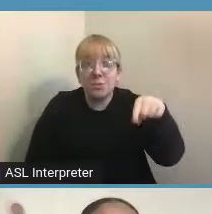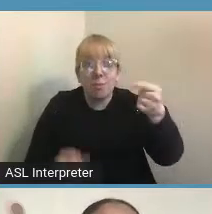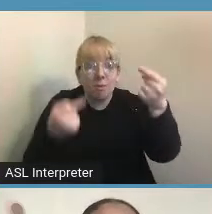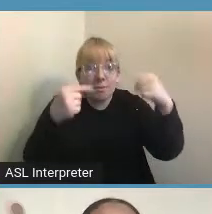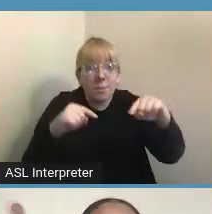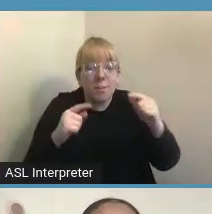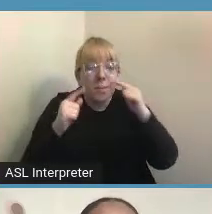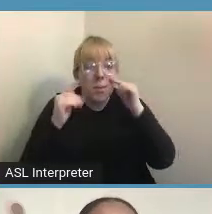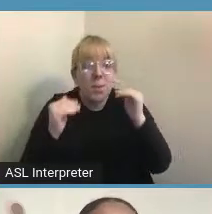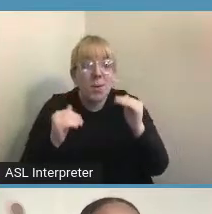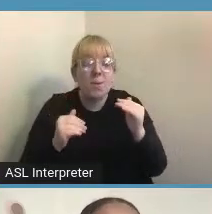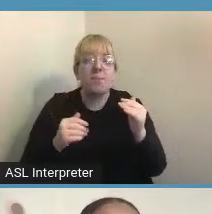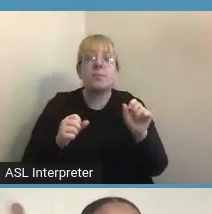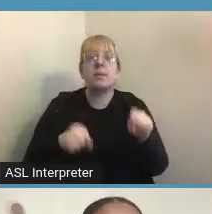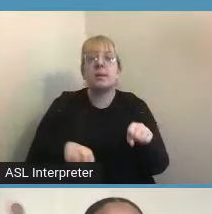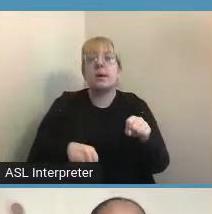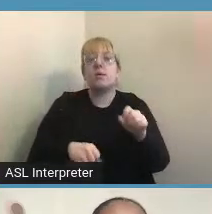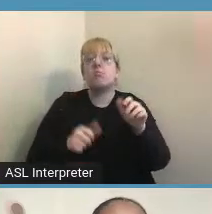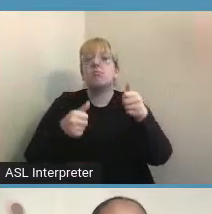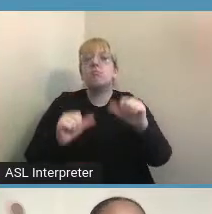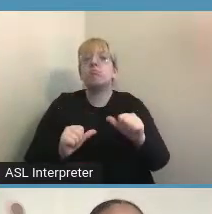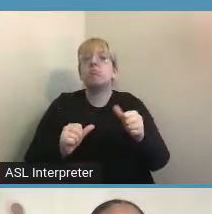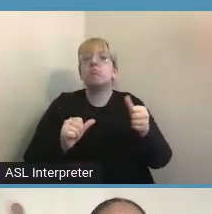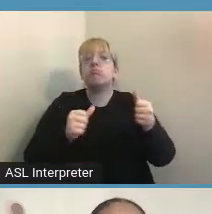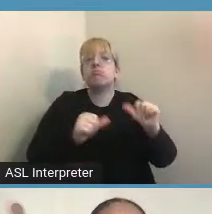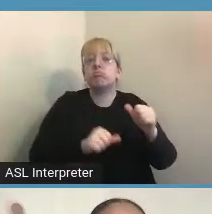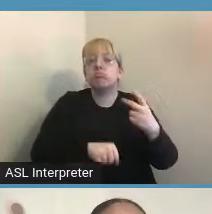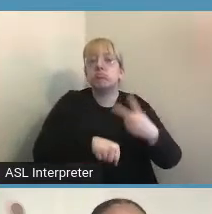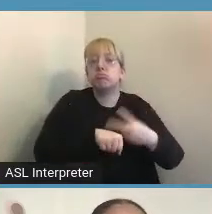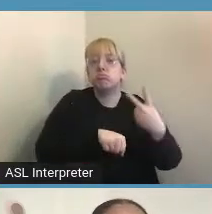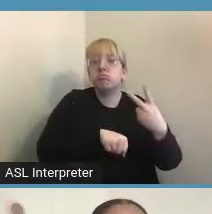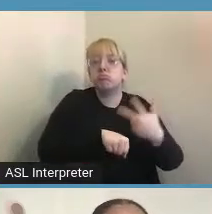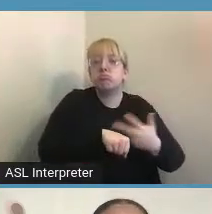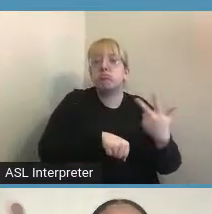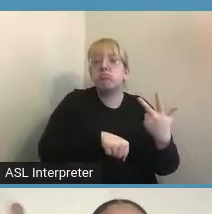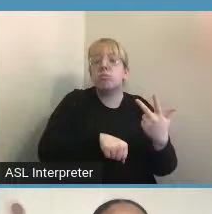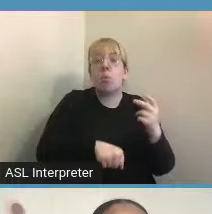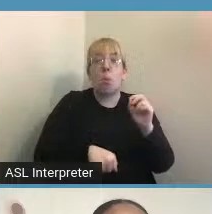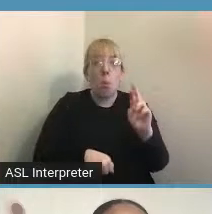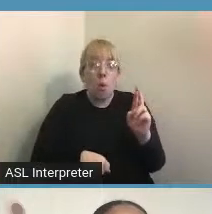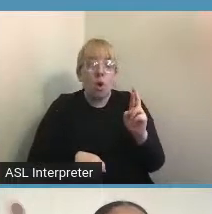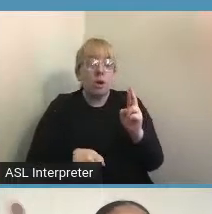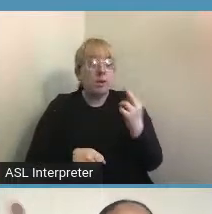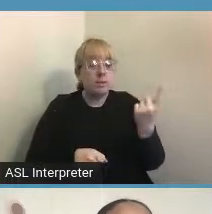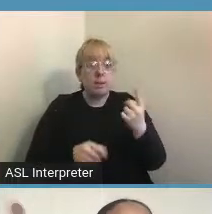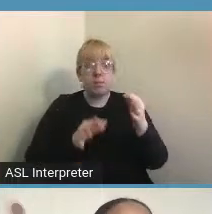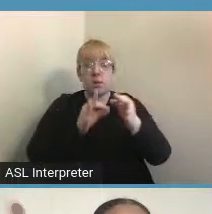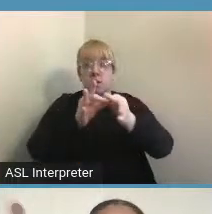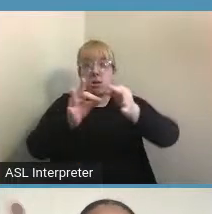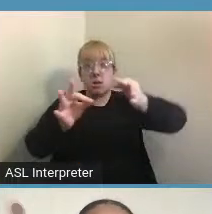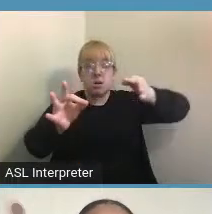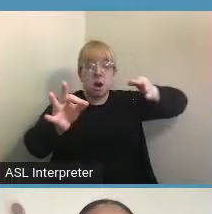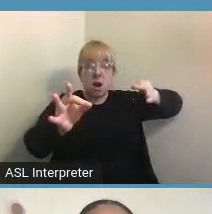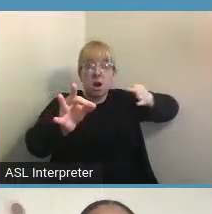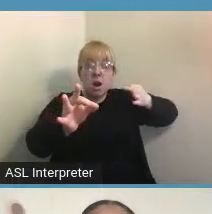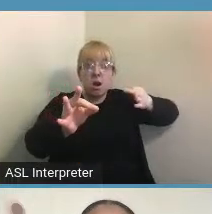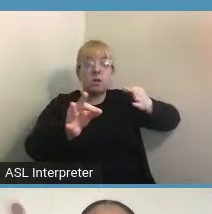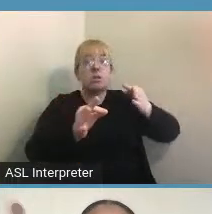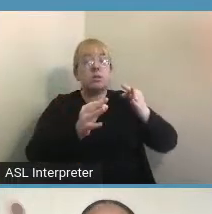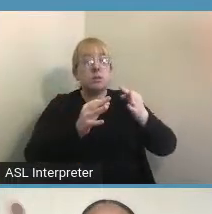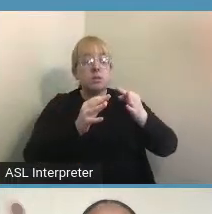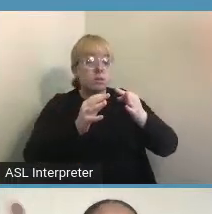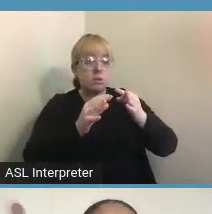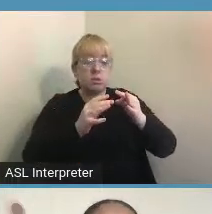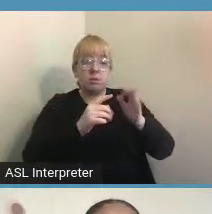once or twice in the week before? Or is this a longer lasting, an exhibition type of